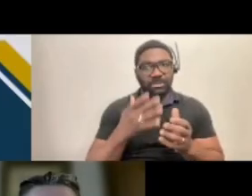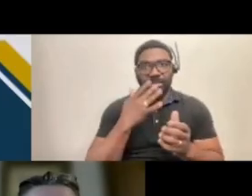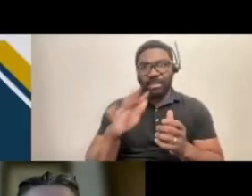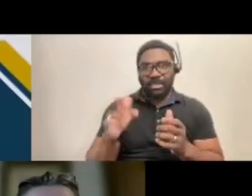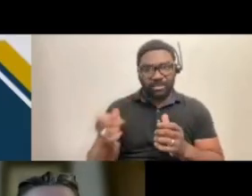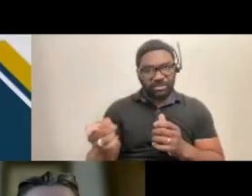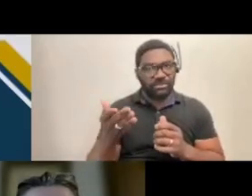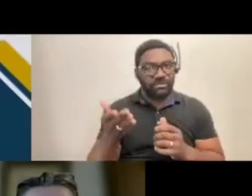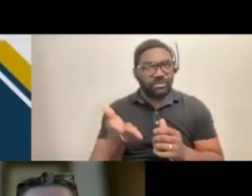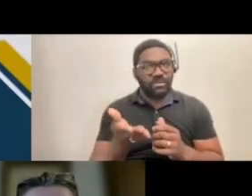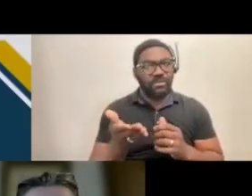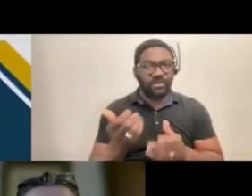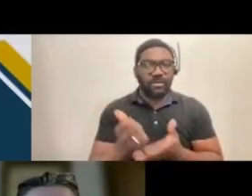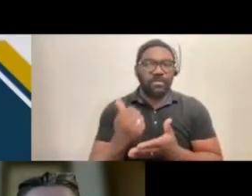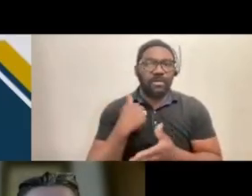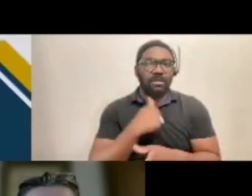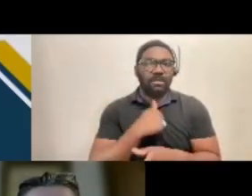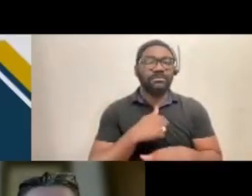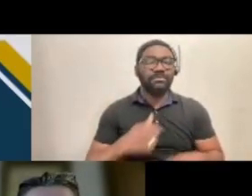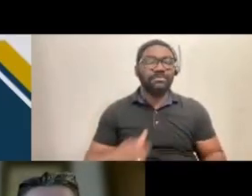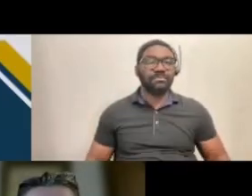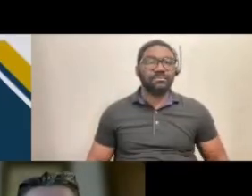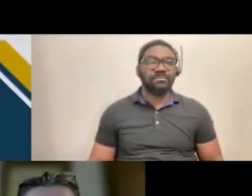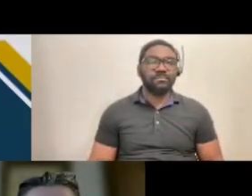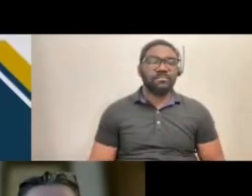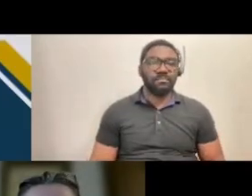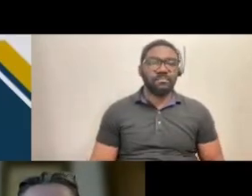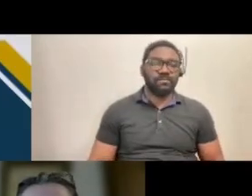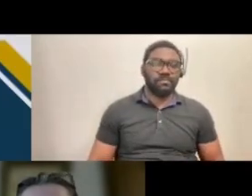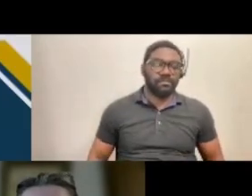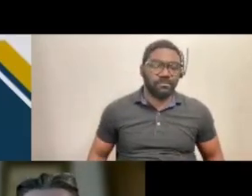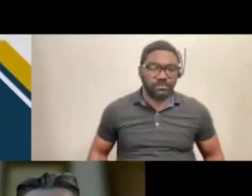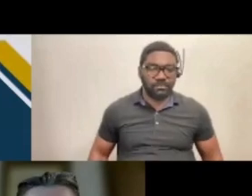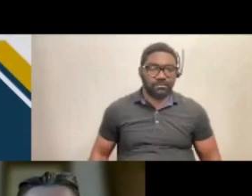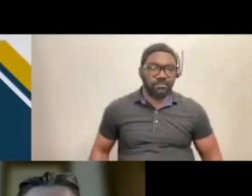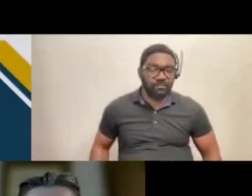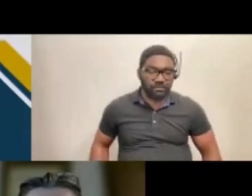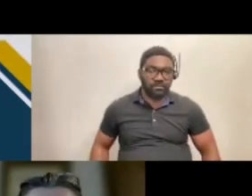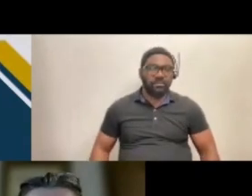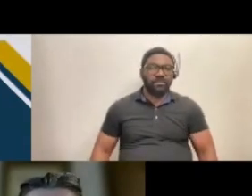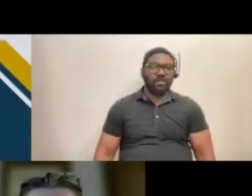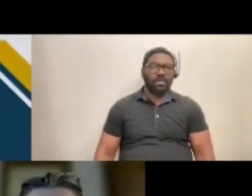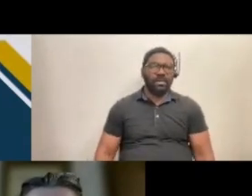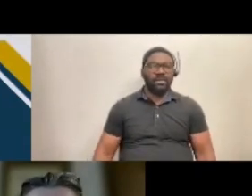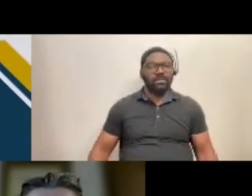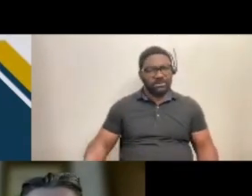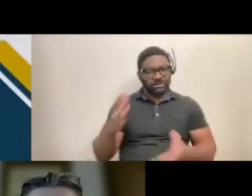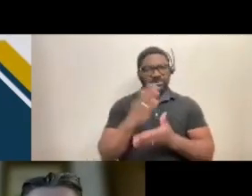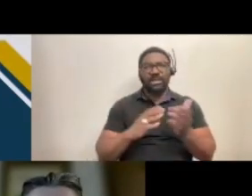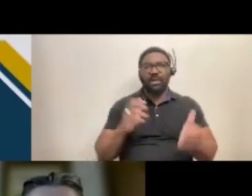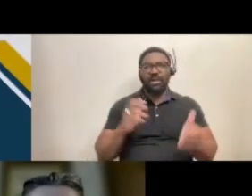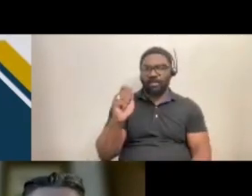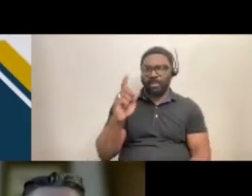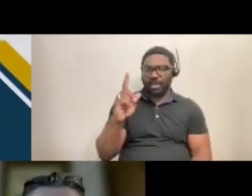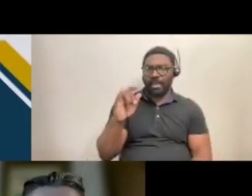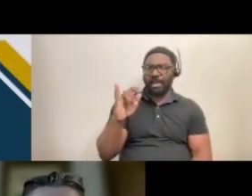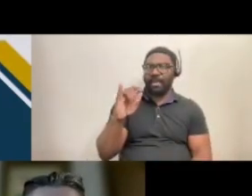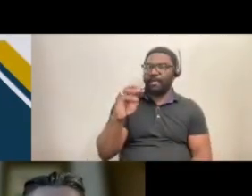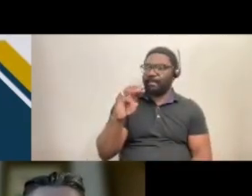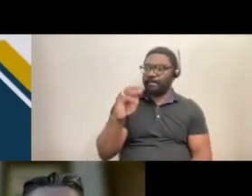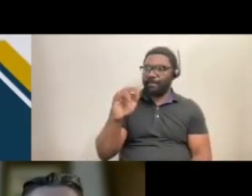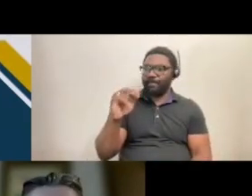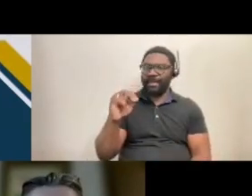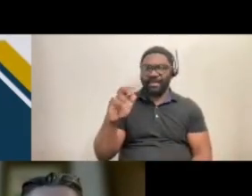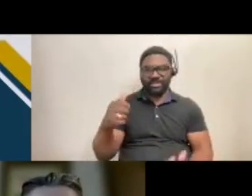And then, for the most part, there were some, administrative challenges that kind of came up, sort of that